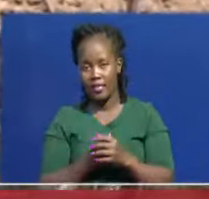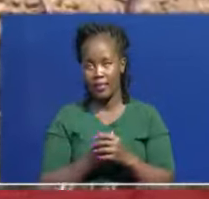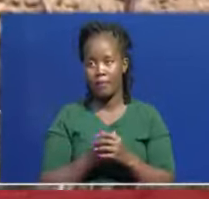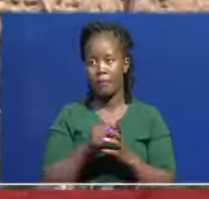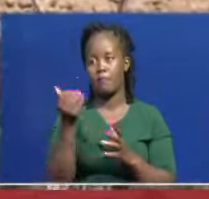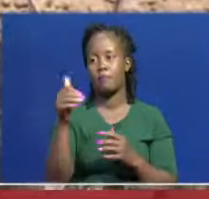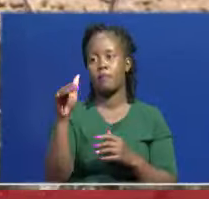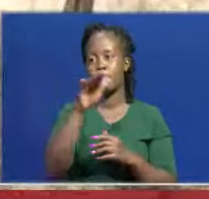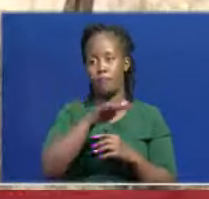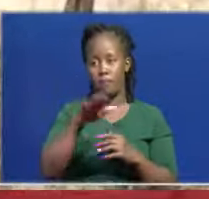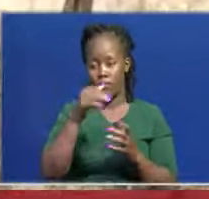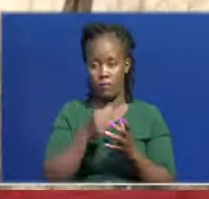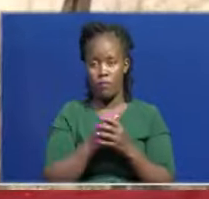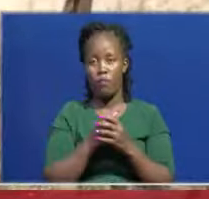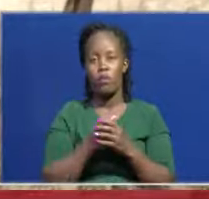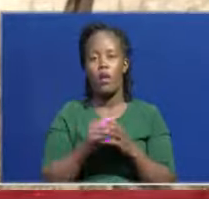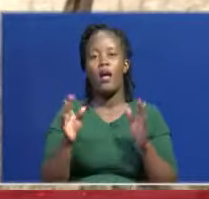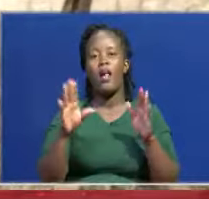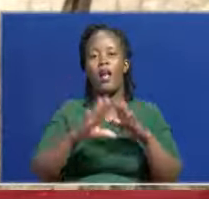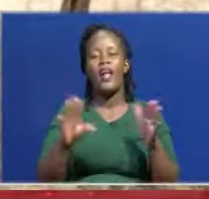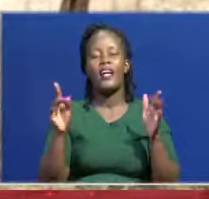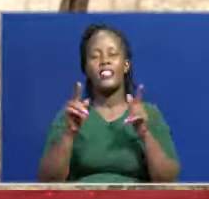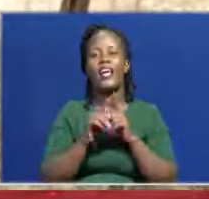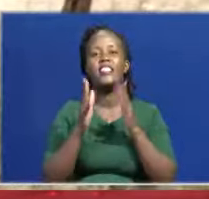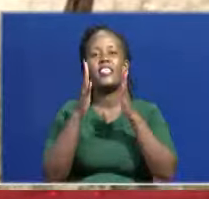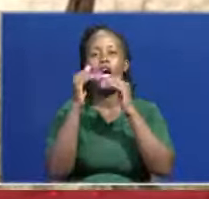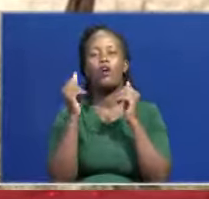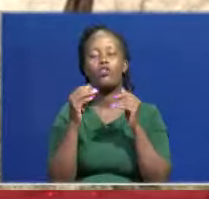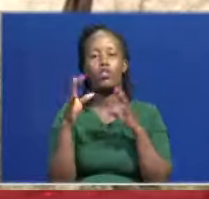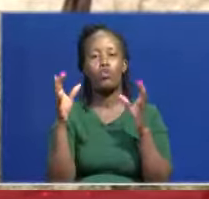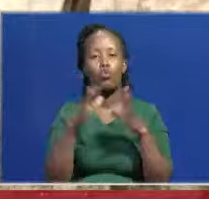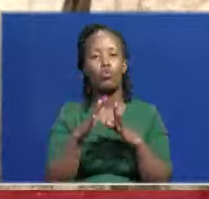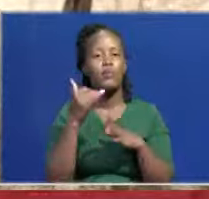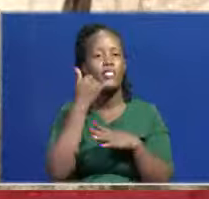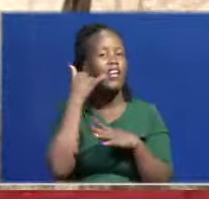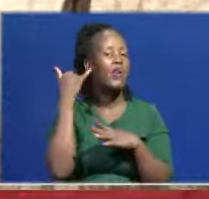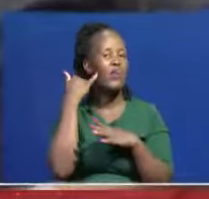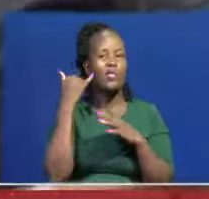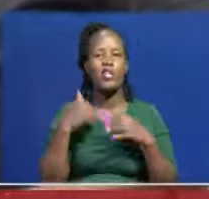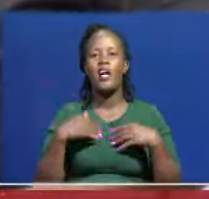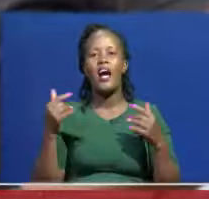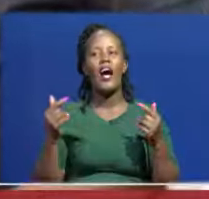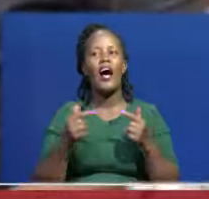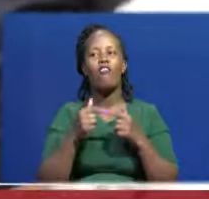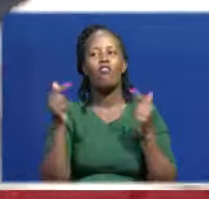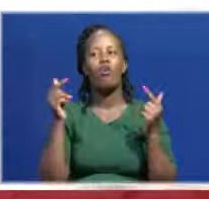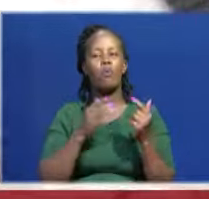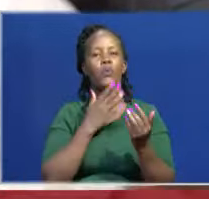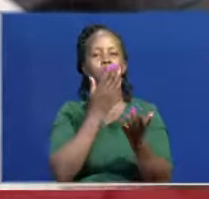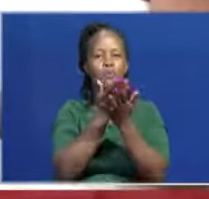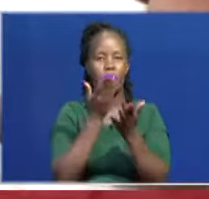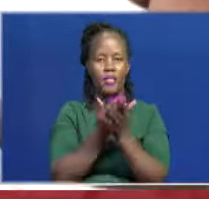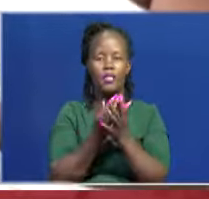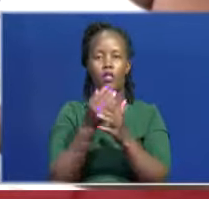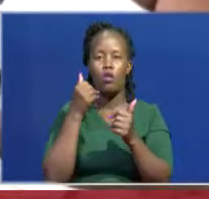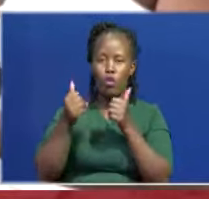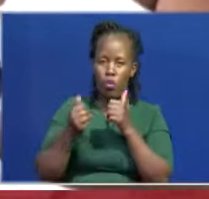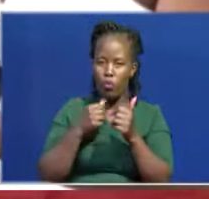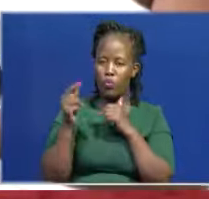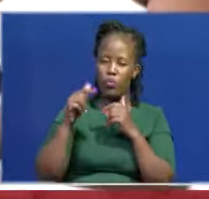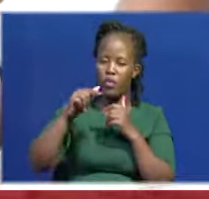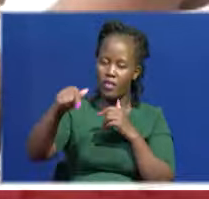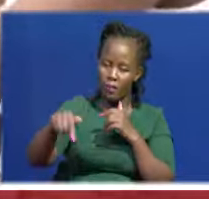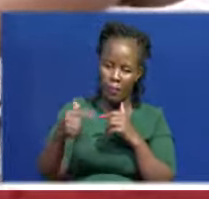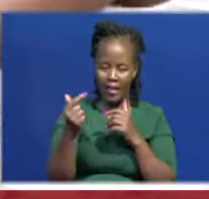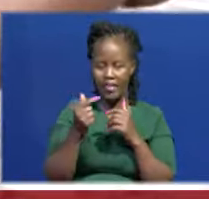real estate players in Nakuru County have rejected a proposed legislation that seeks to compel land buying companies to